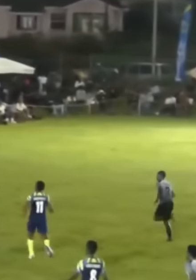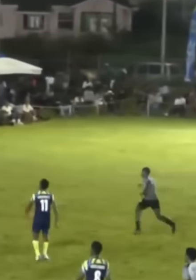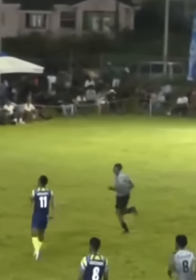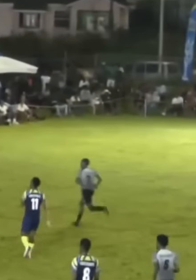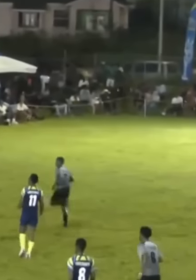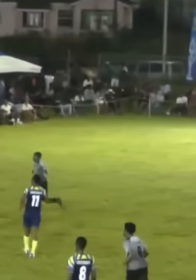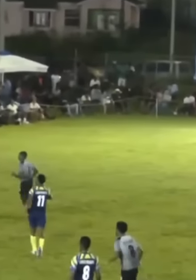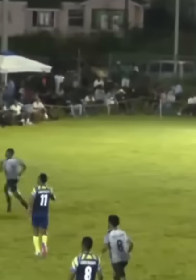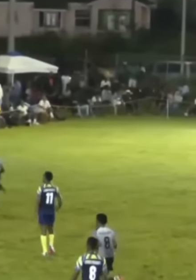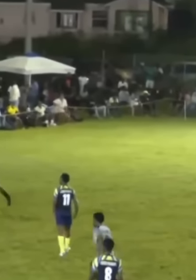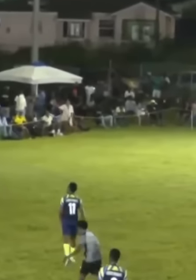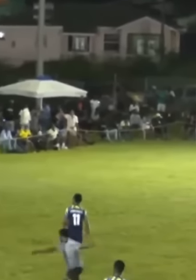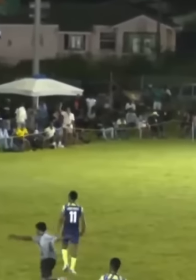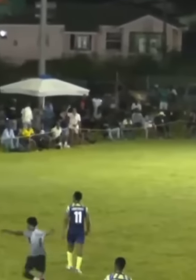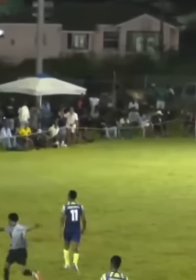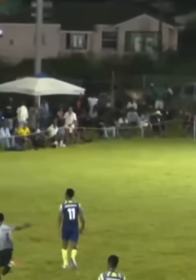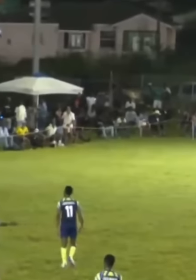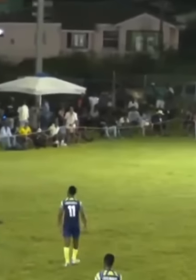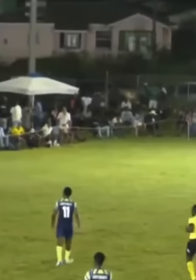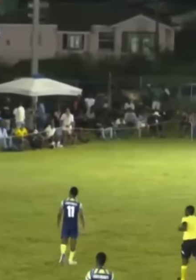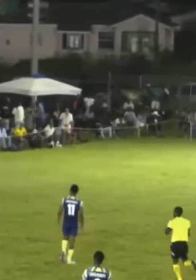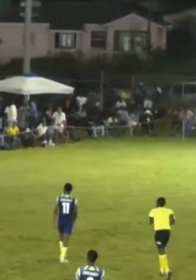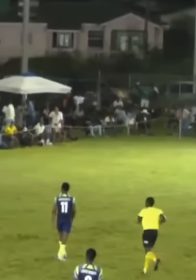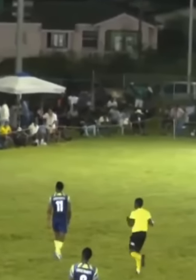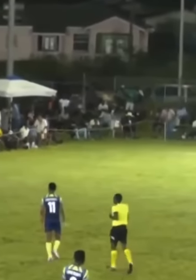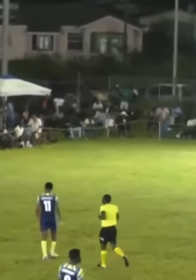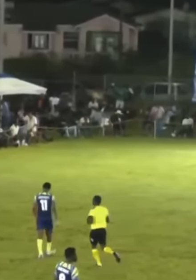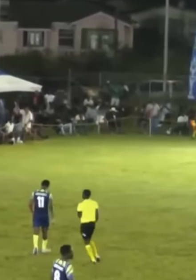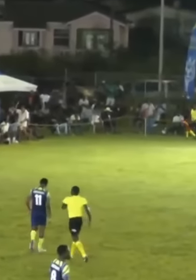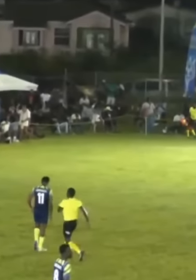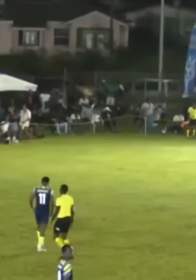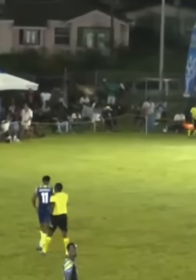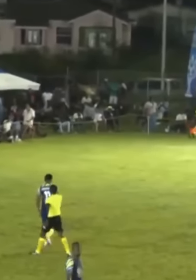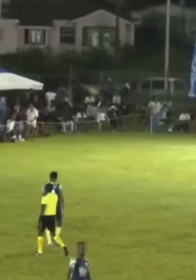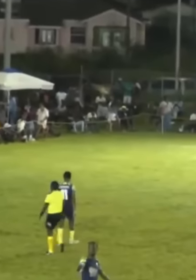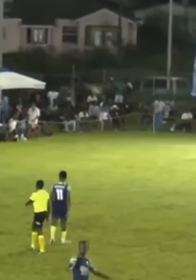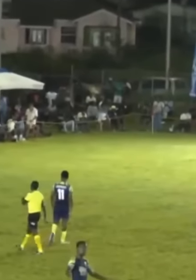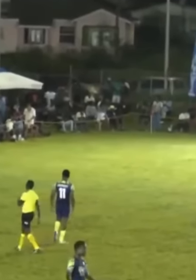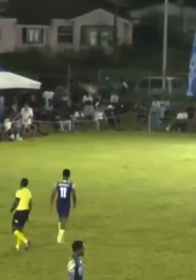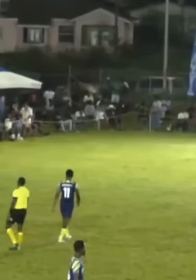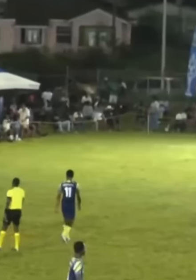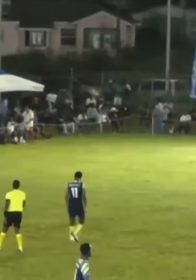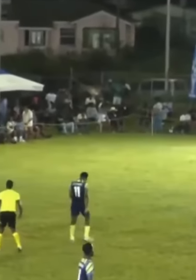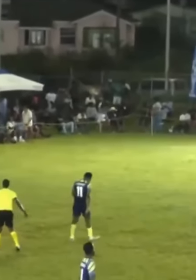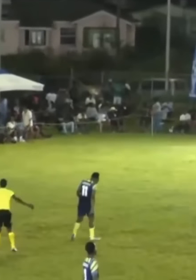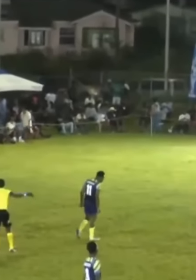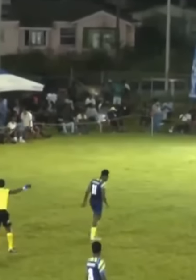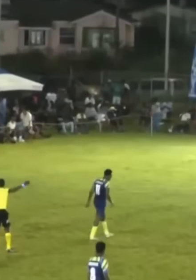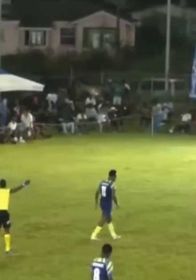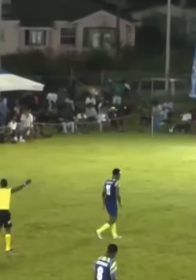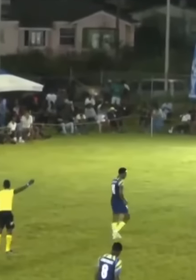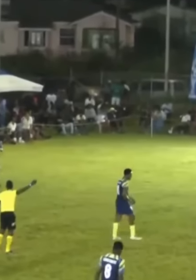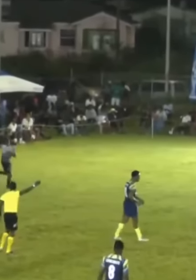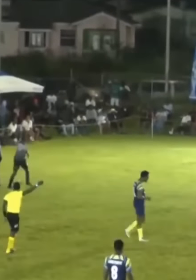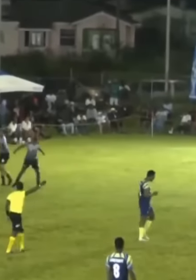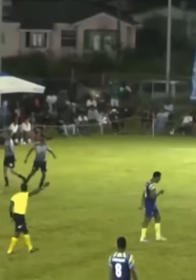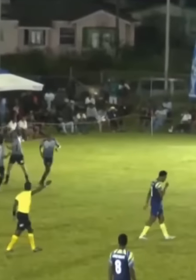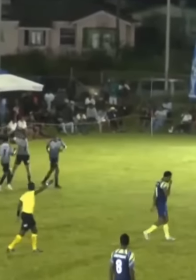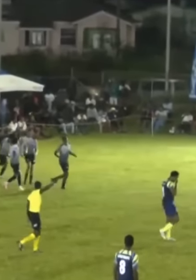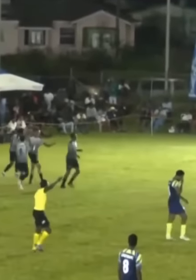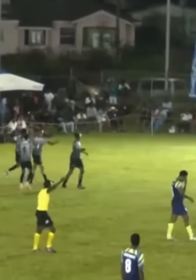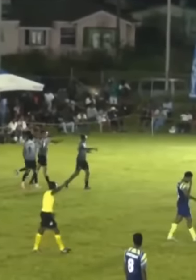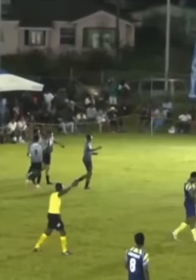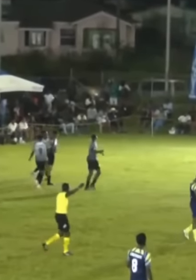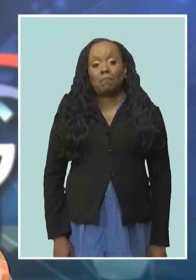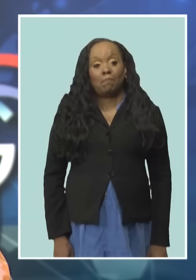delivers this marvelous individual skill to make it UA Blackbirds 3, Lodge Road 0, and that was the